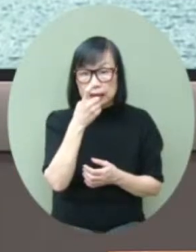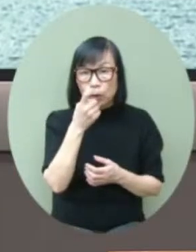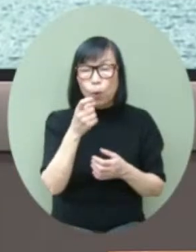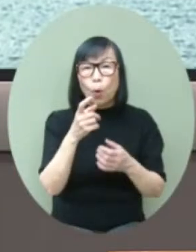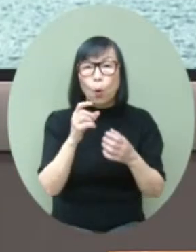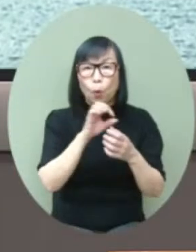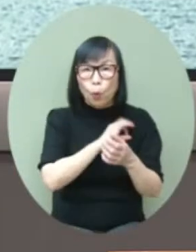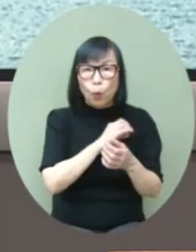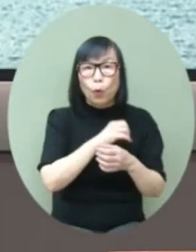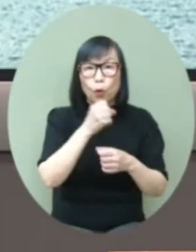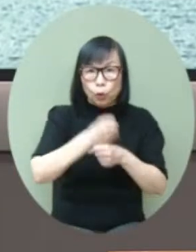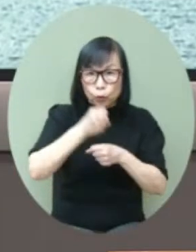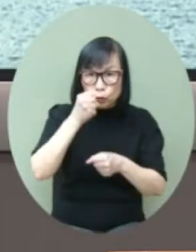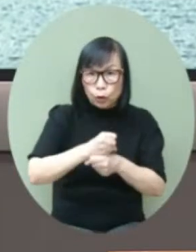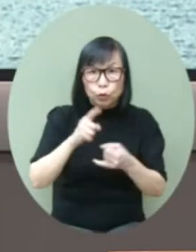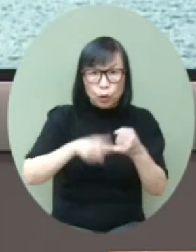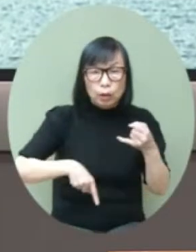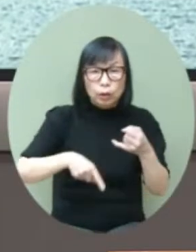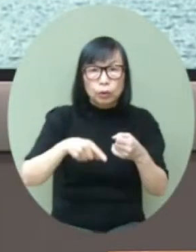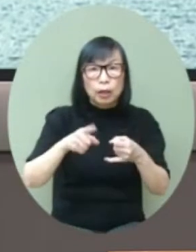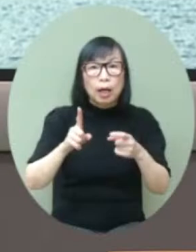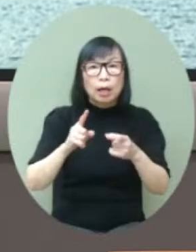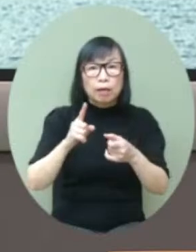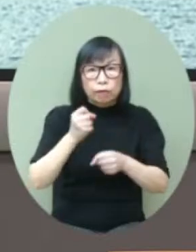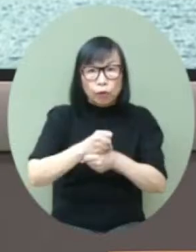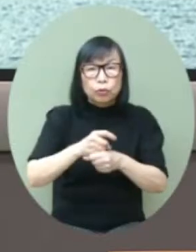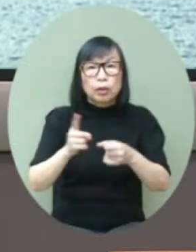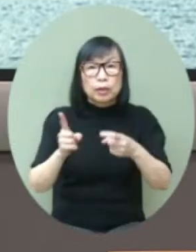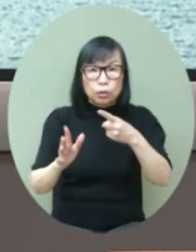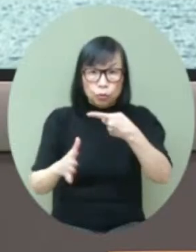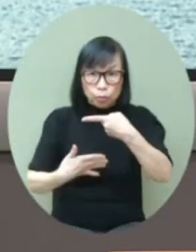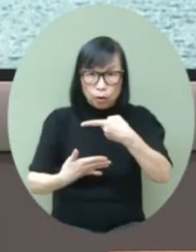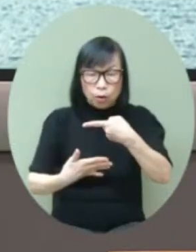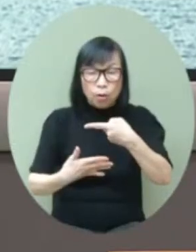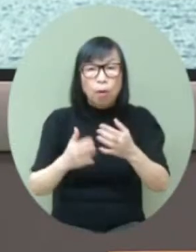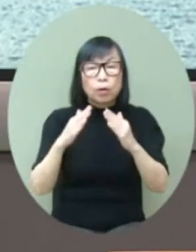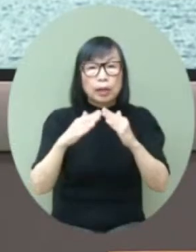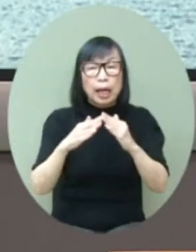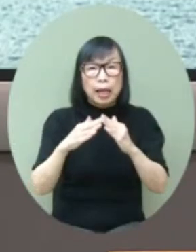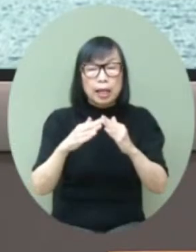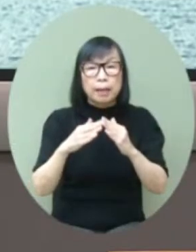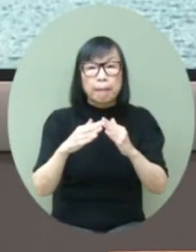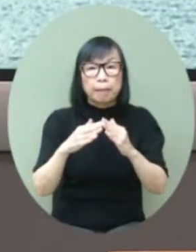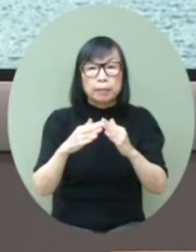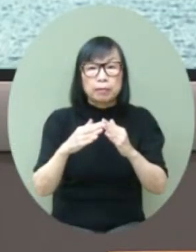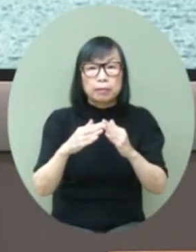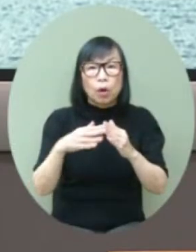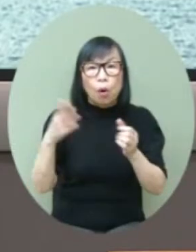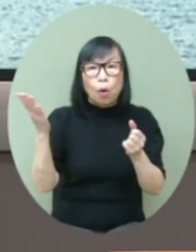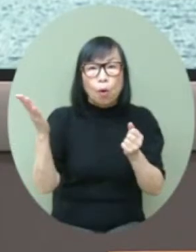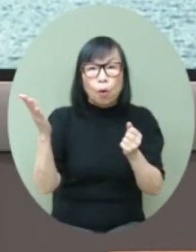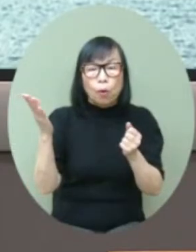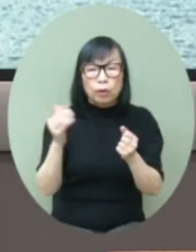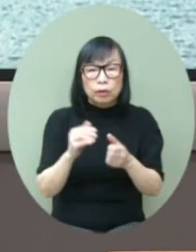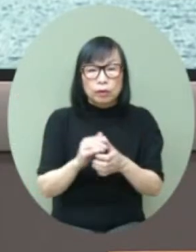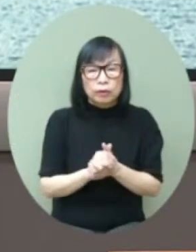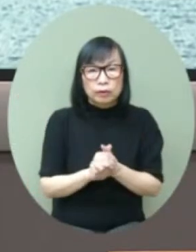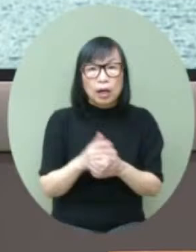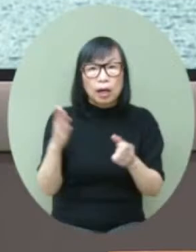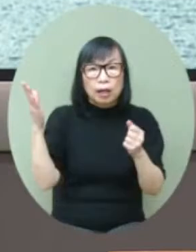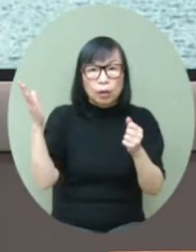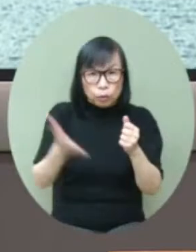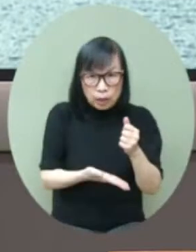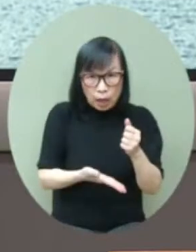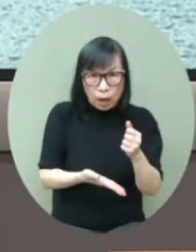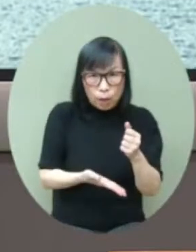She is working at the Wireless Association. Last day at work was on January 5th. She's